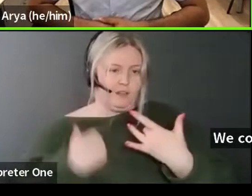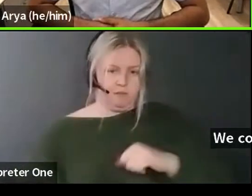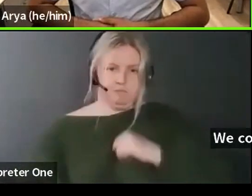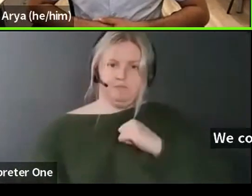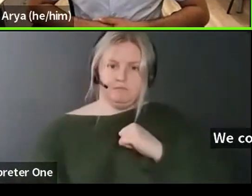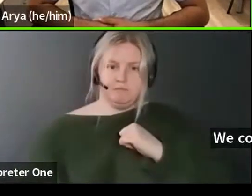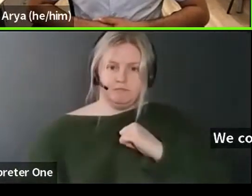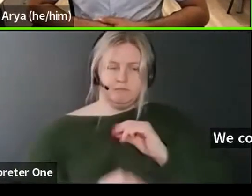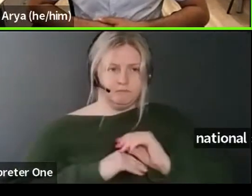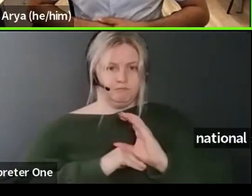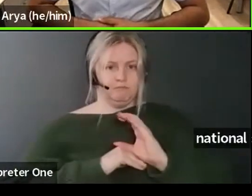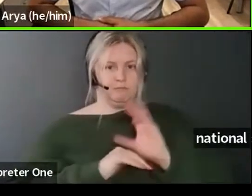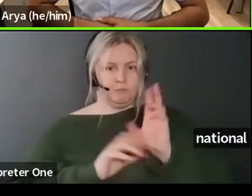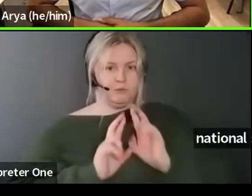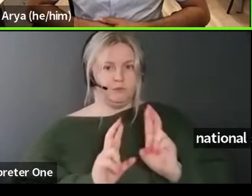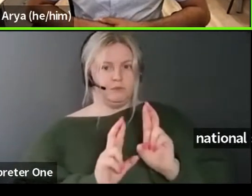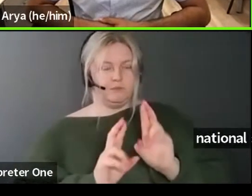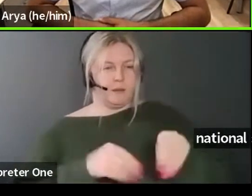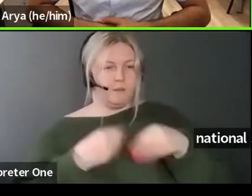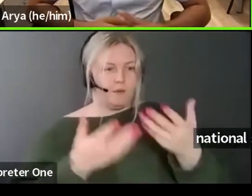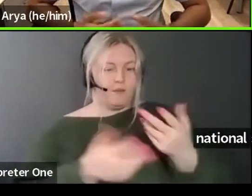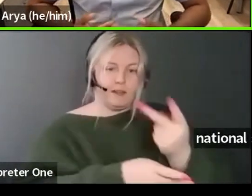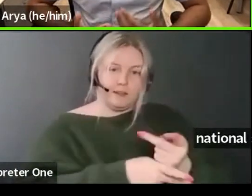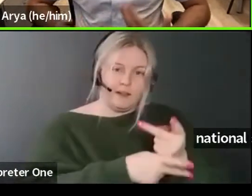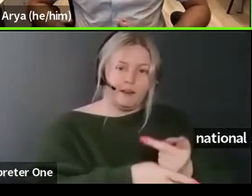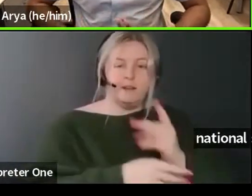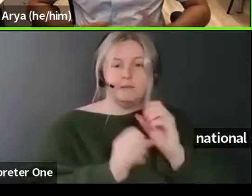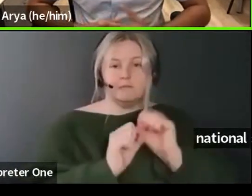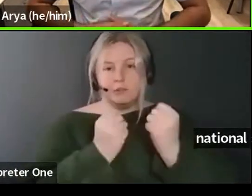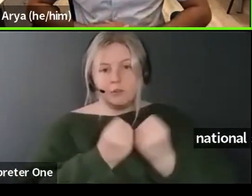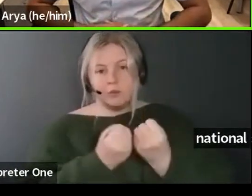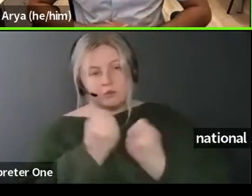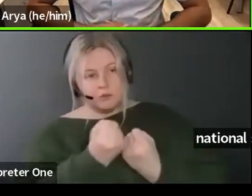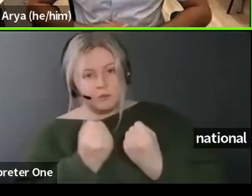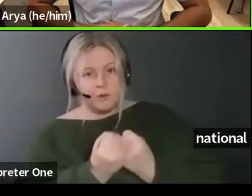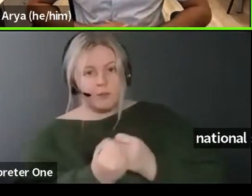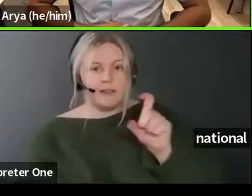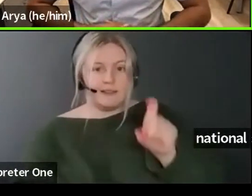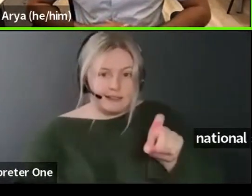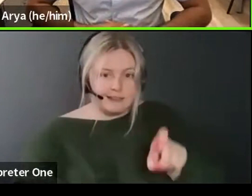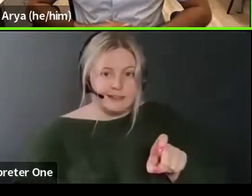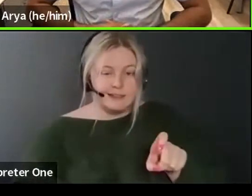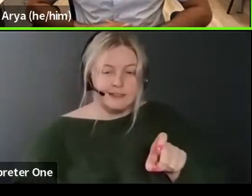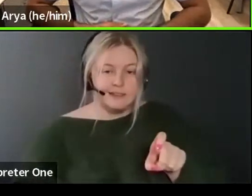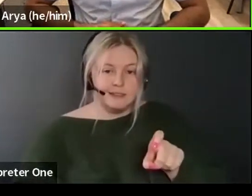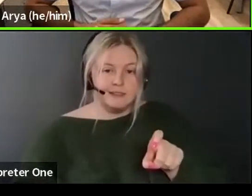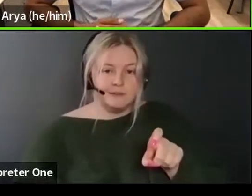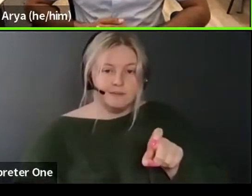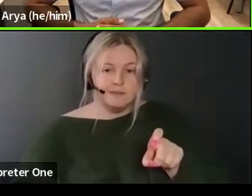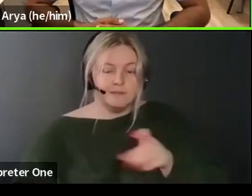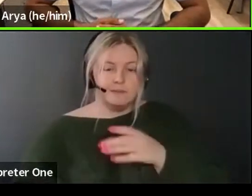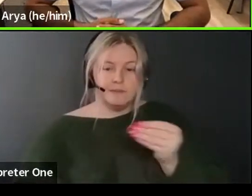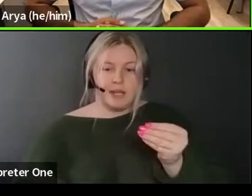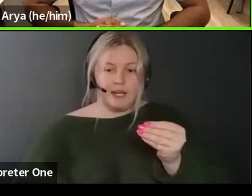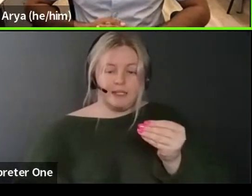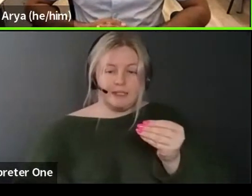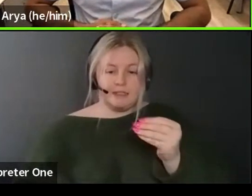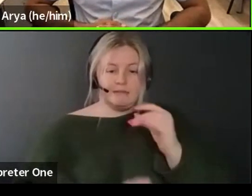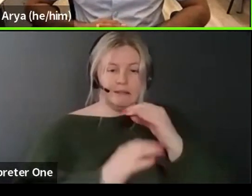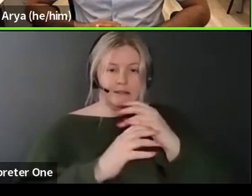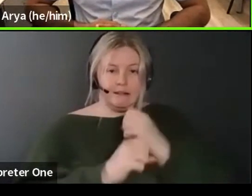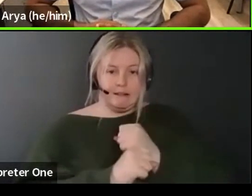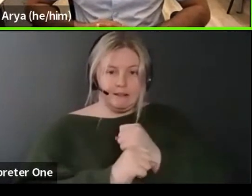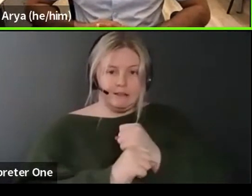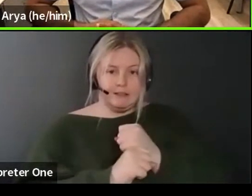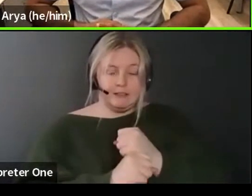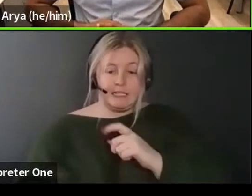respect, and to be provided the care and social supports that they need and deserve. And basically, I'll just wrap up by just saying it doesn't have